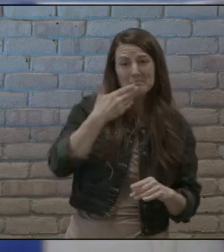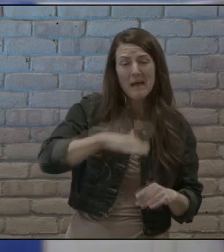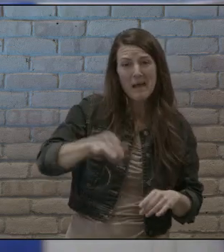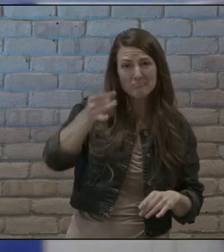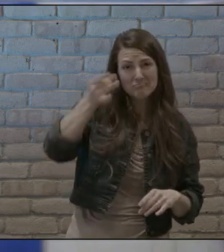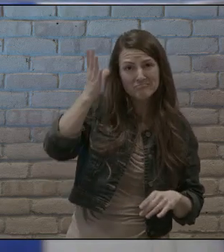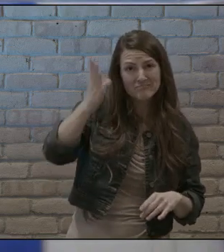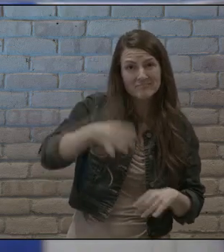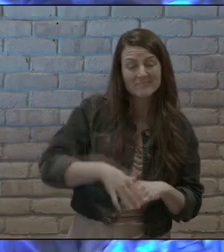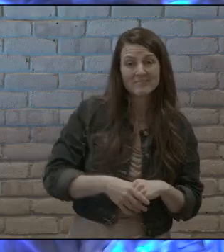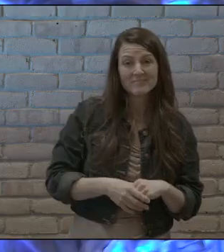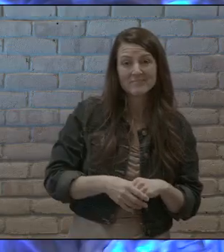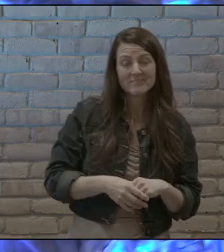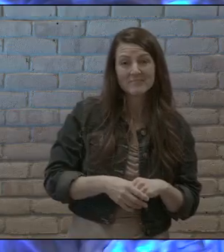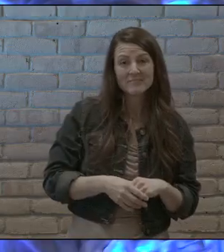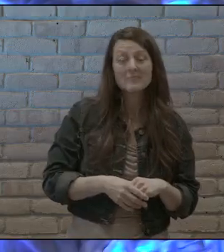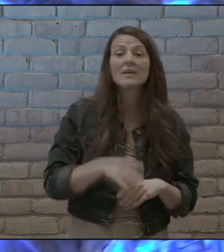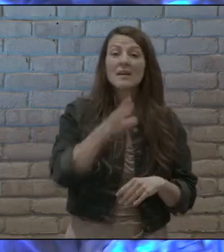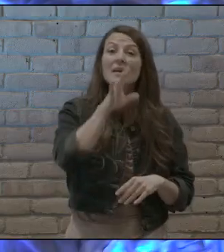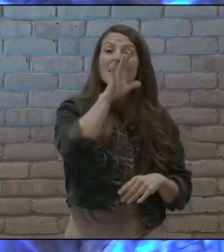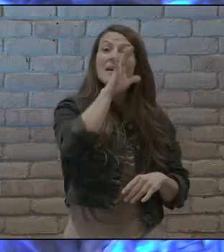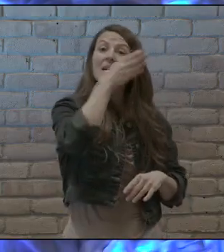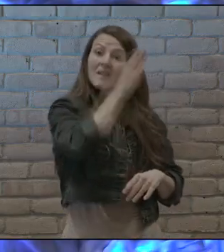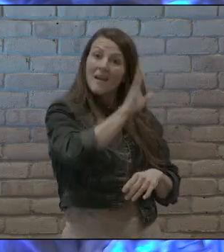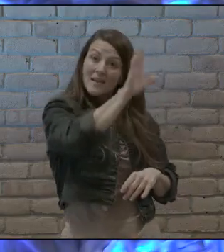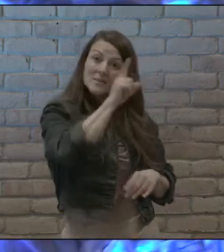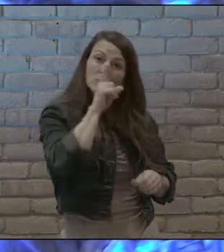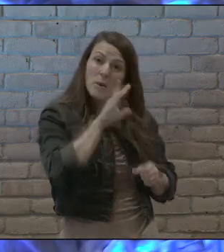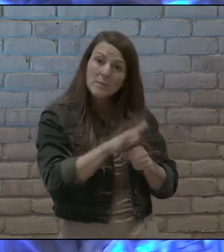this promise is for you.